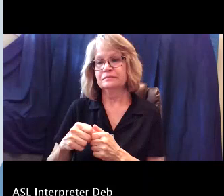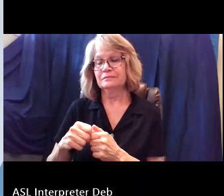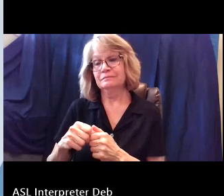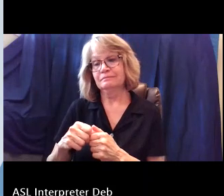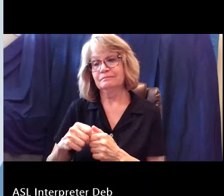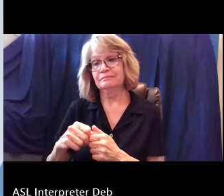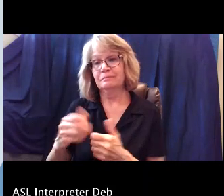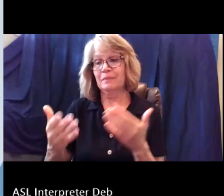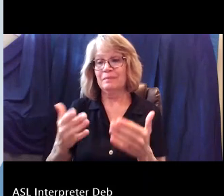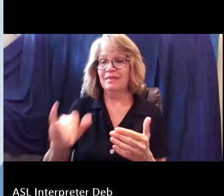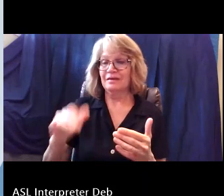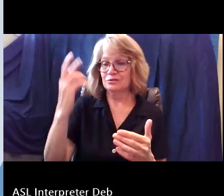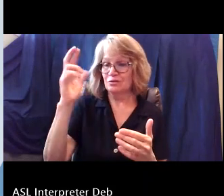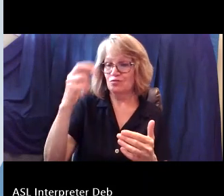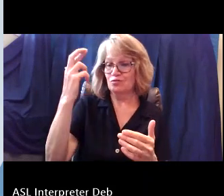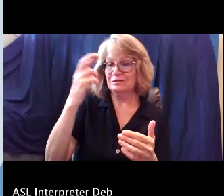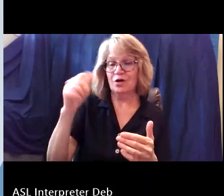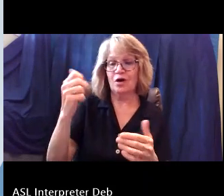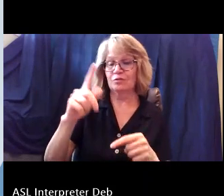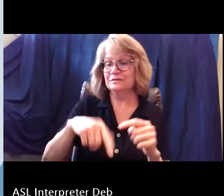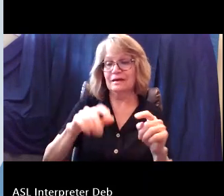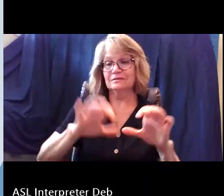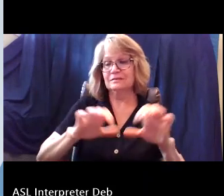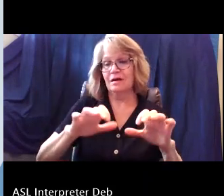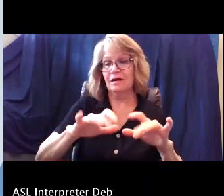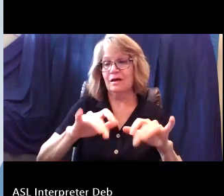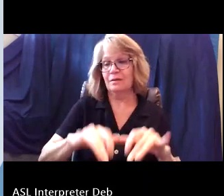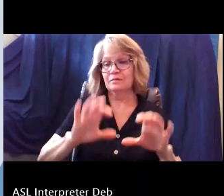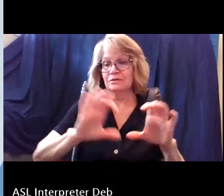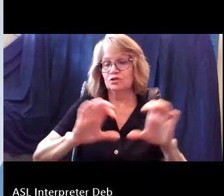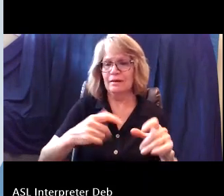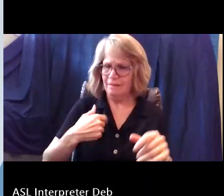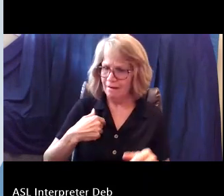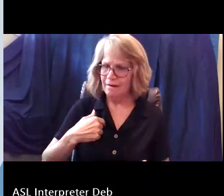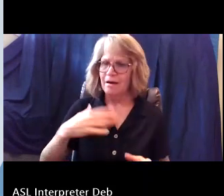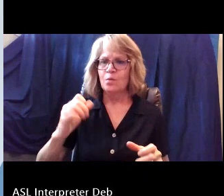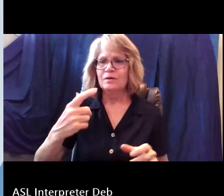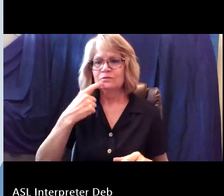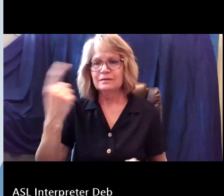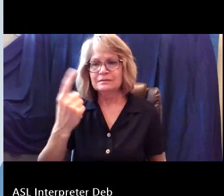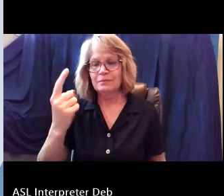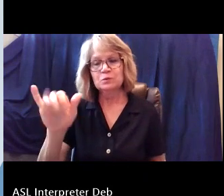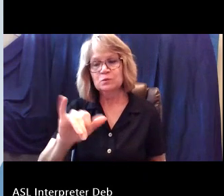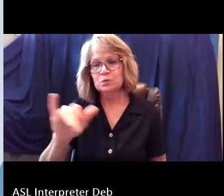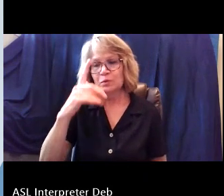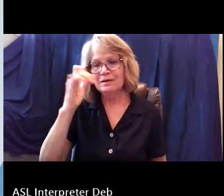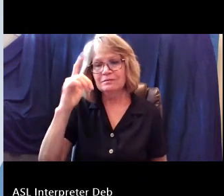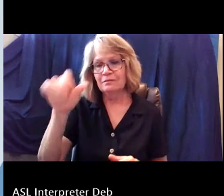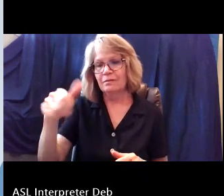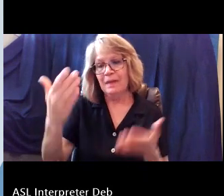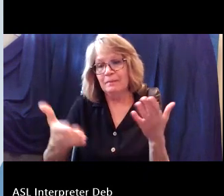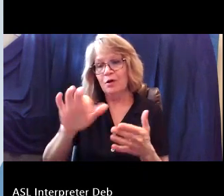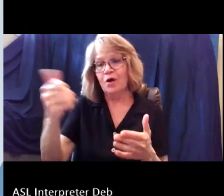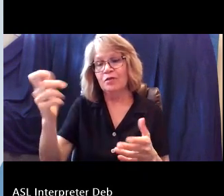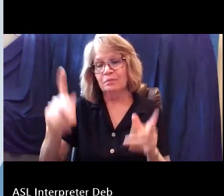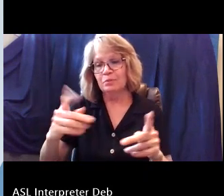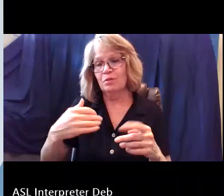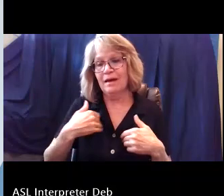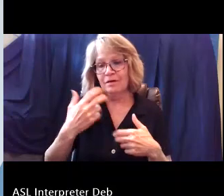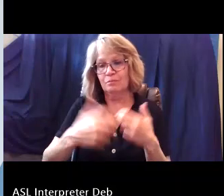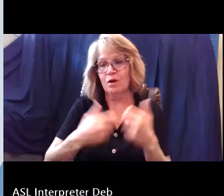that others can't enter things as well. That's what I was thinking. That's why I wanted to ask, mention something in case others were having the same problem. Yeah, I see some thumbs